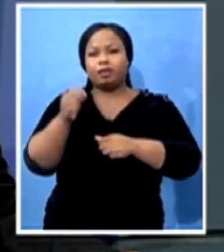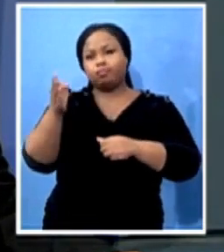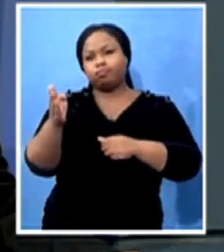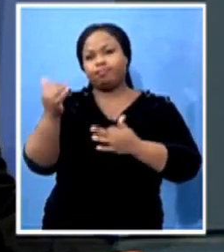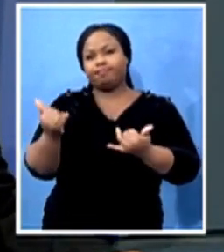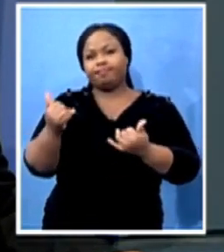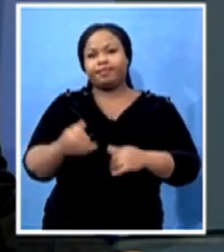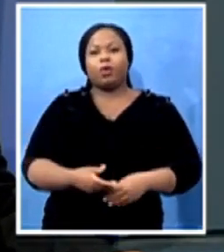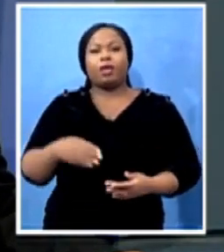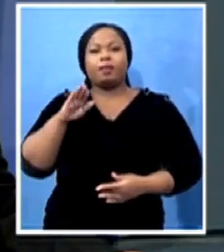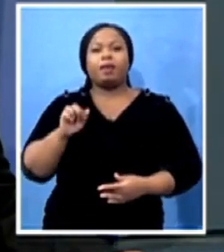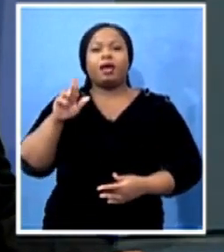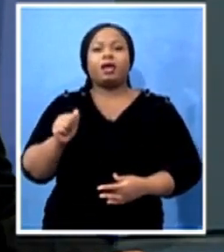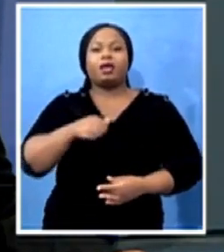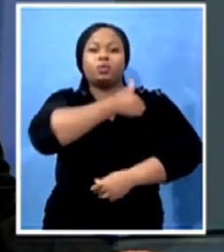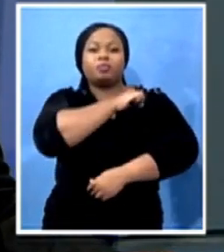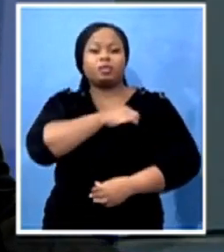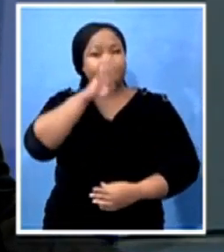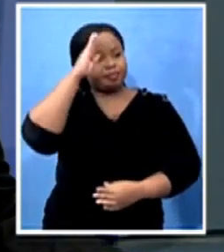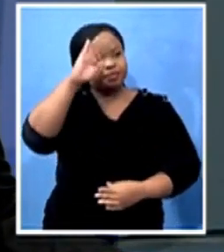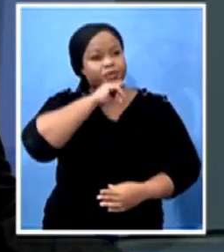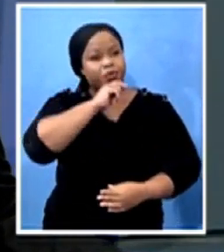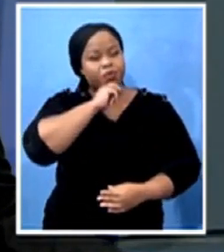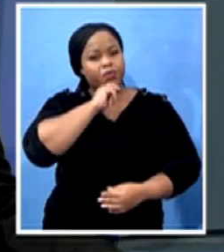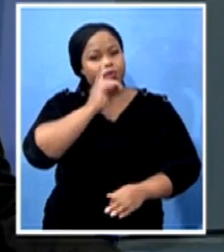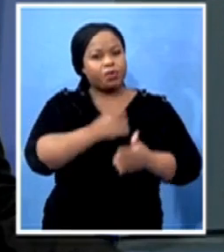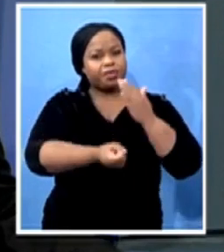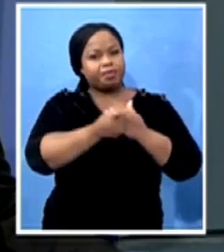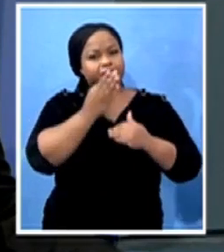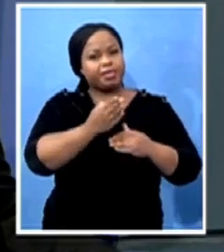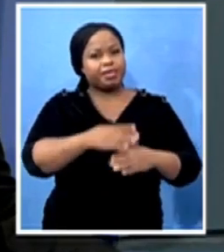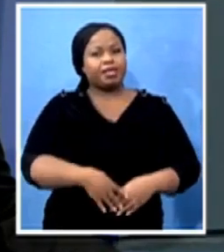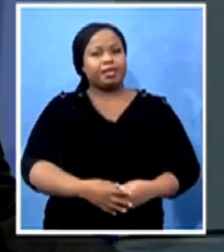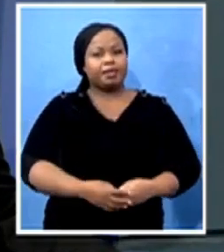very good morning to you. What can you tell us about what's happening where you are?